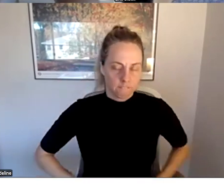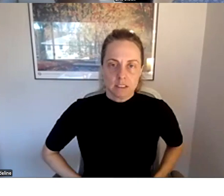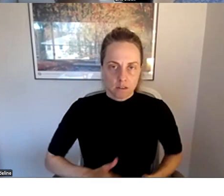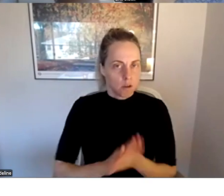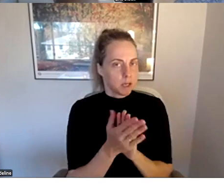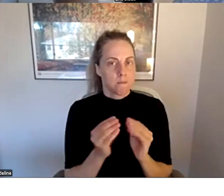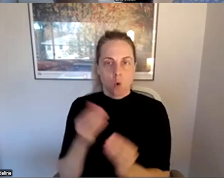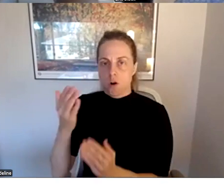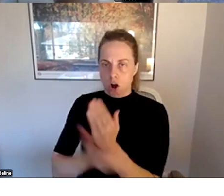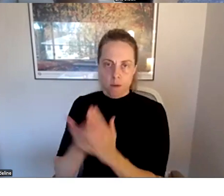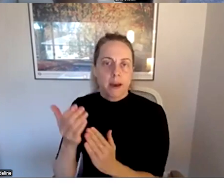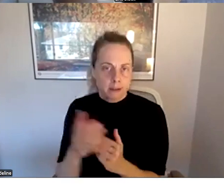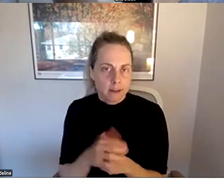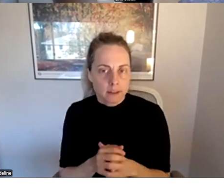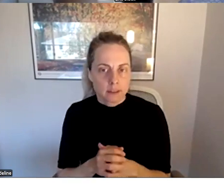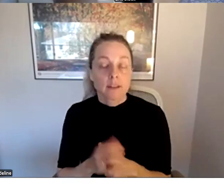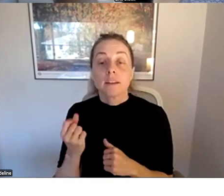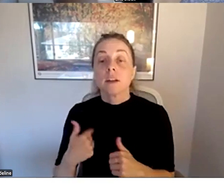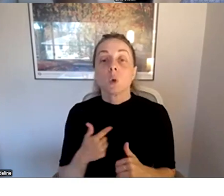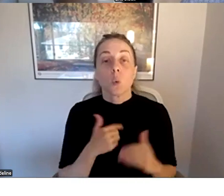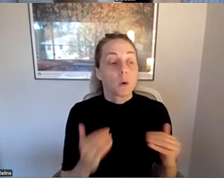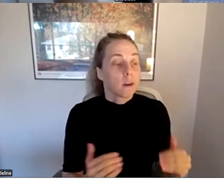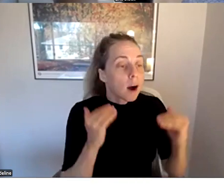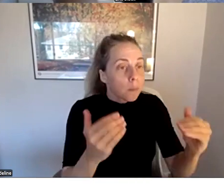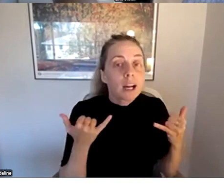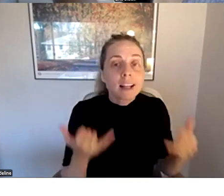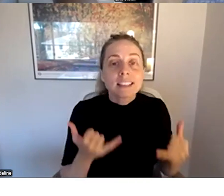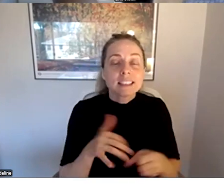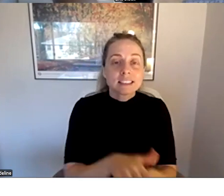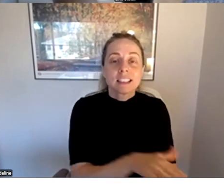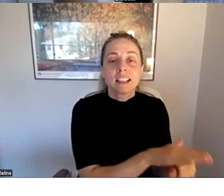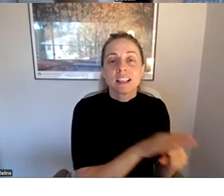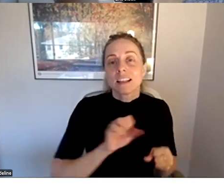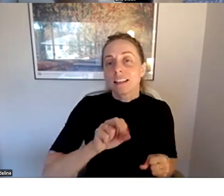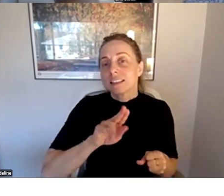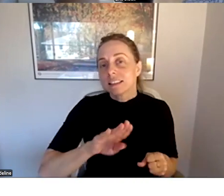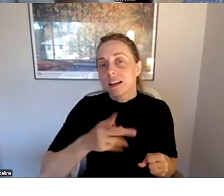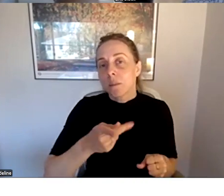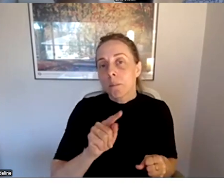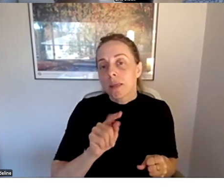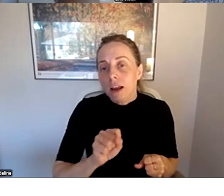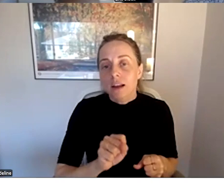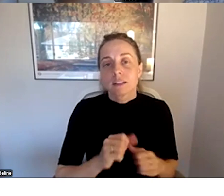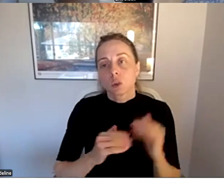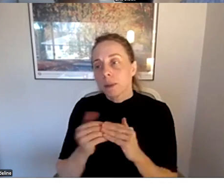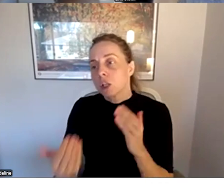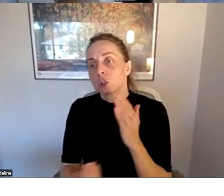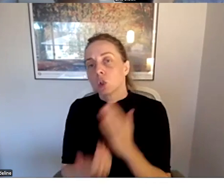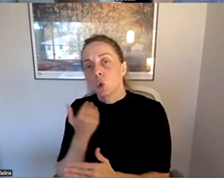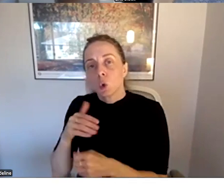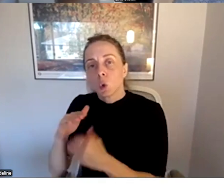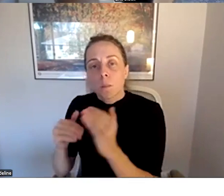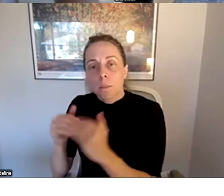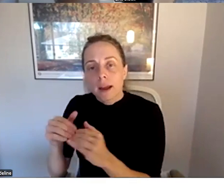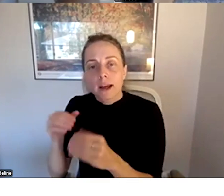transformational as we upgrade existing subplants or build new subplants in new parts of the country. We stood up our plant in